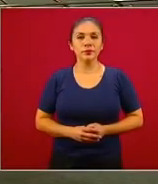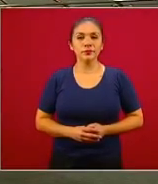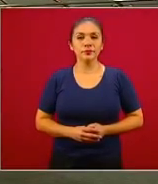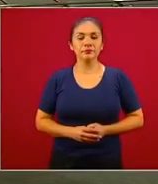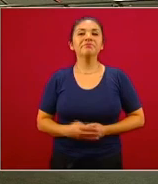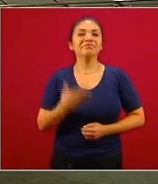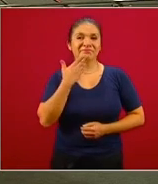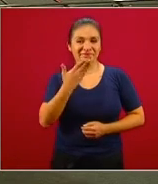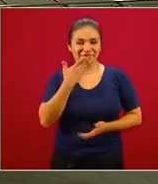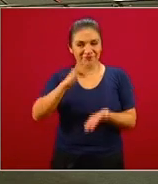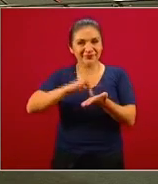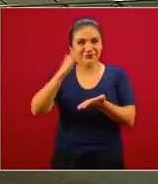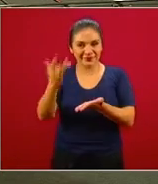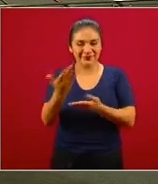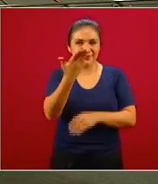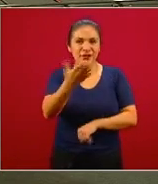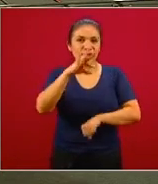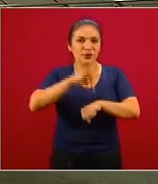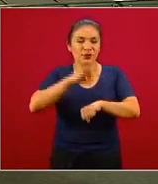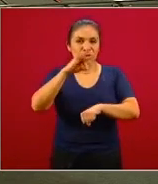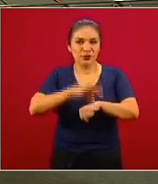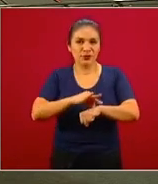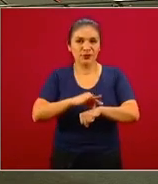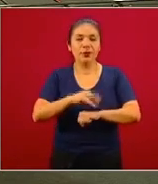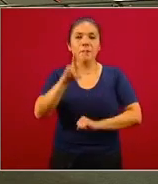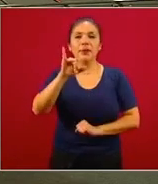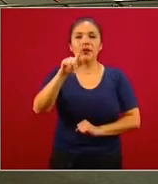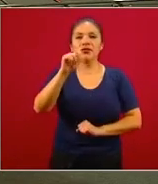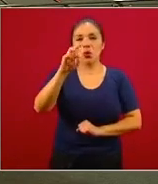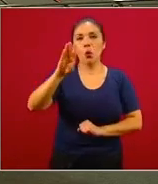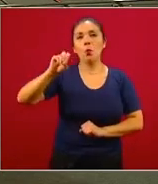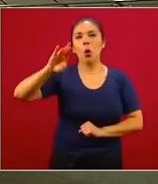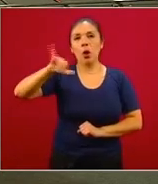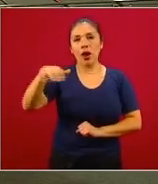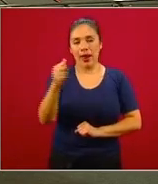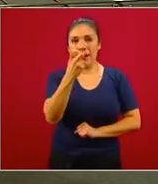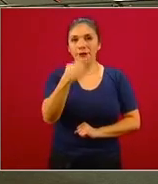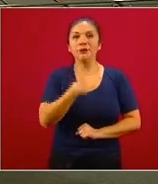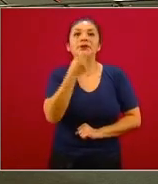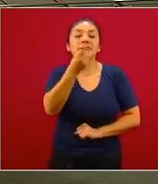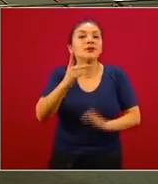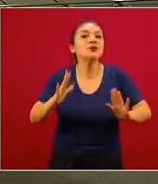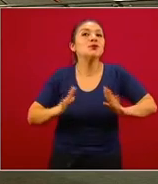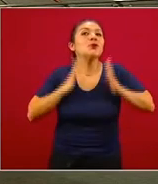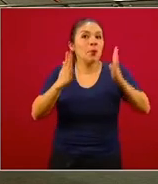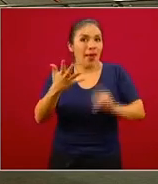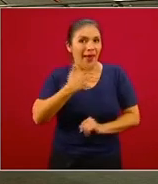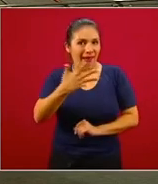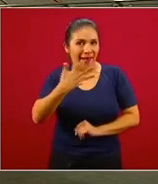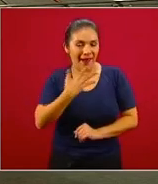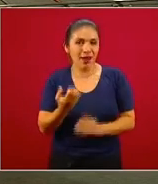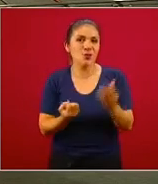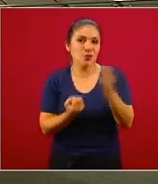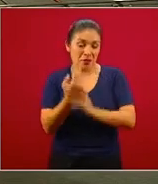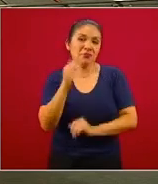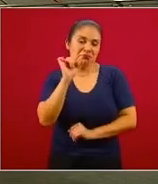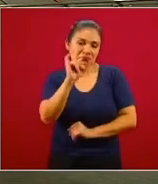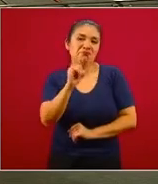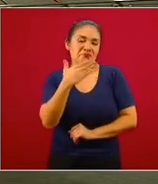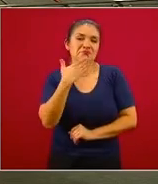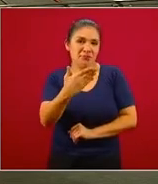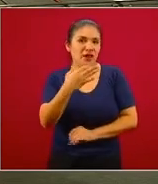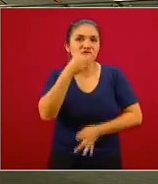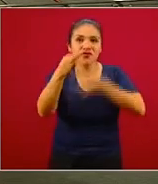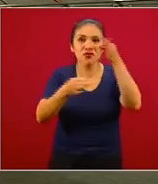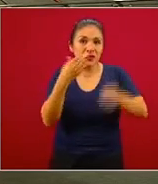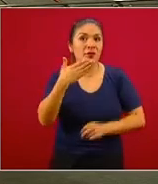Thank you. Excellent. Thank you, Dr. Victor Hugo Borja. Yes, that's why I told you there was an exciting